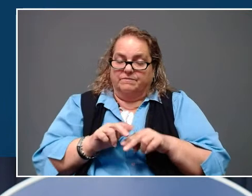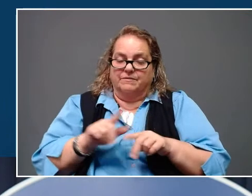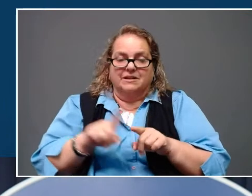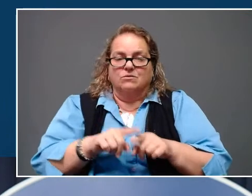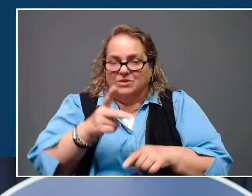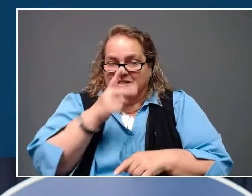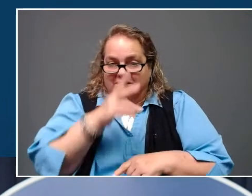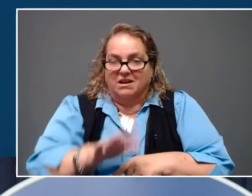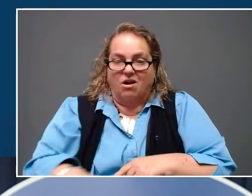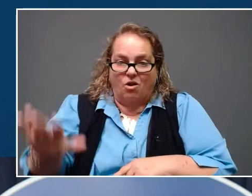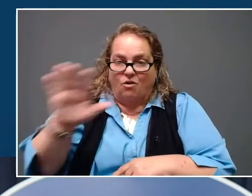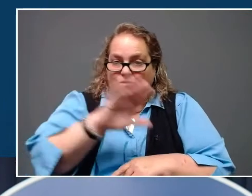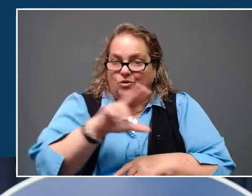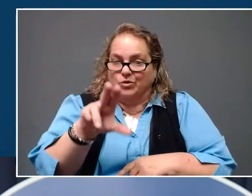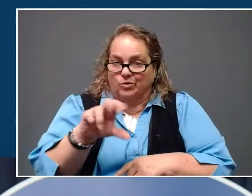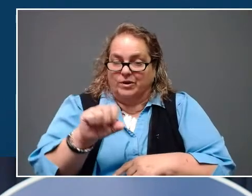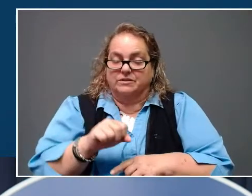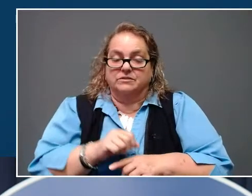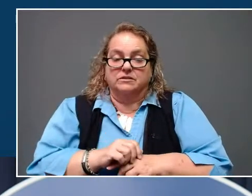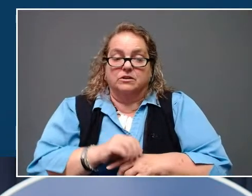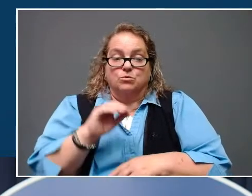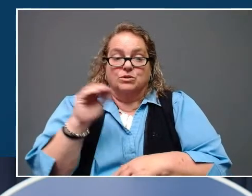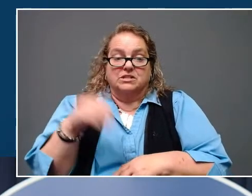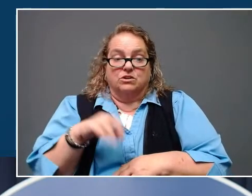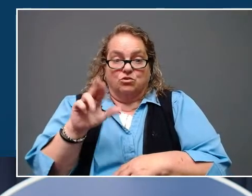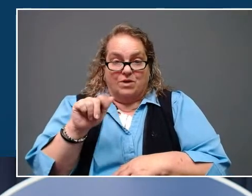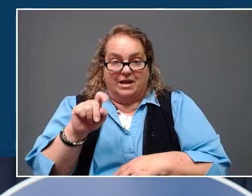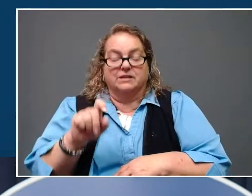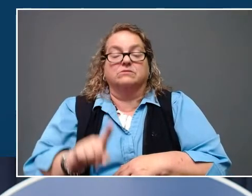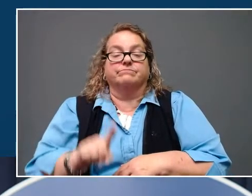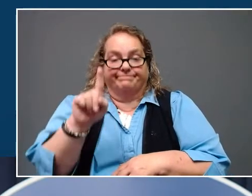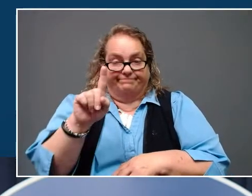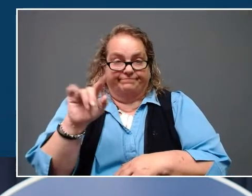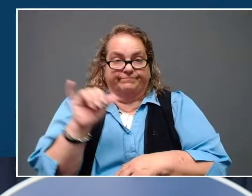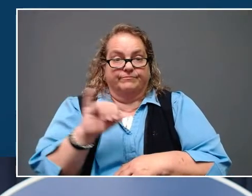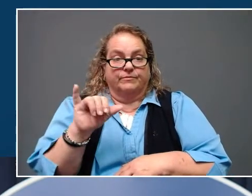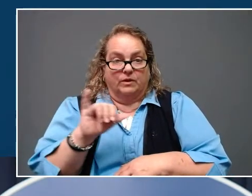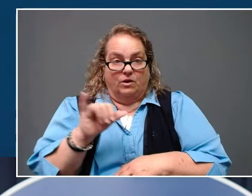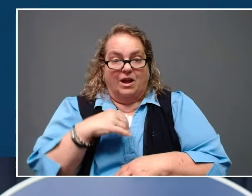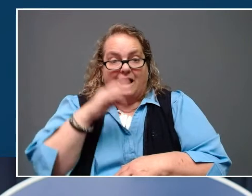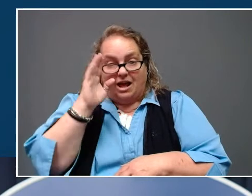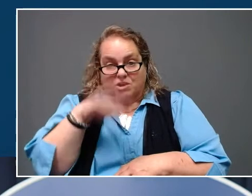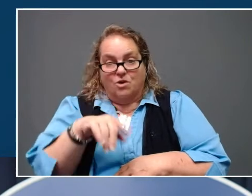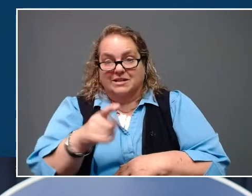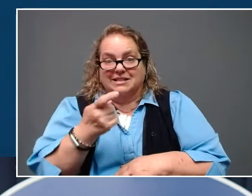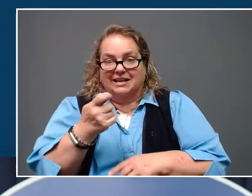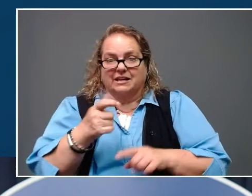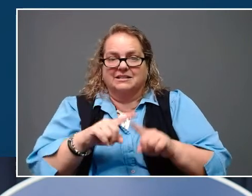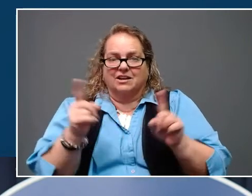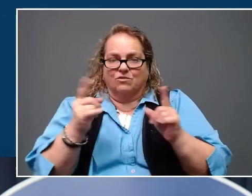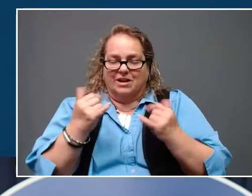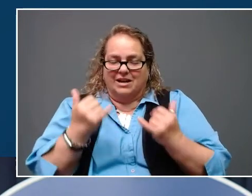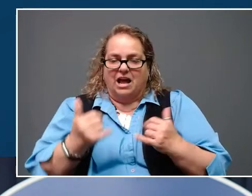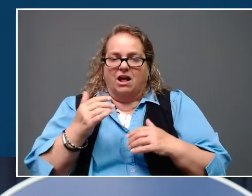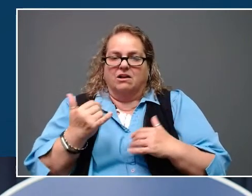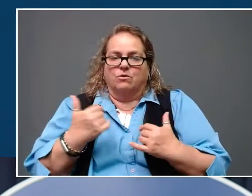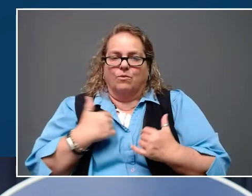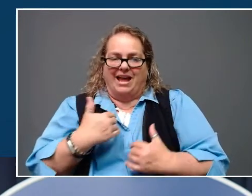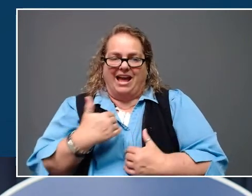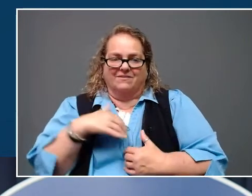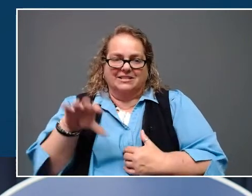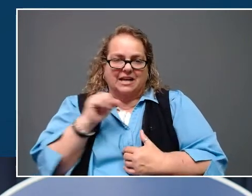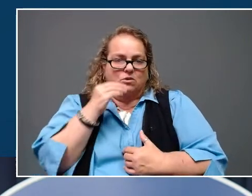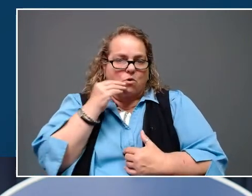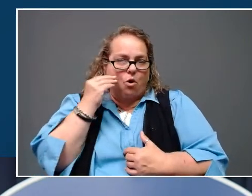the country. Positivity rate certainly shows that. Again, I know this is a little different now that we've got take-home tests and the like, but